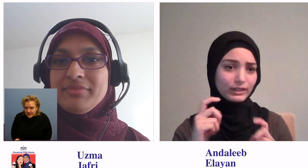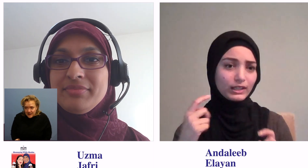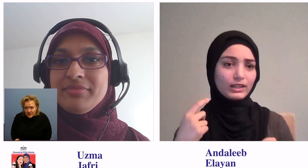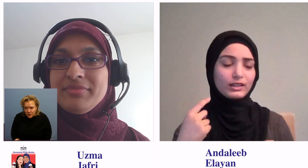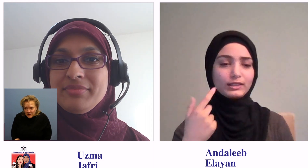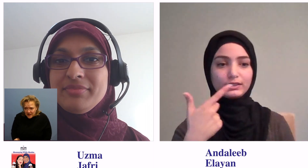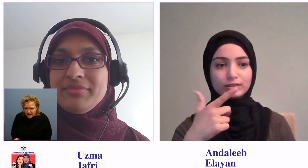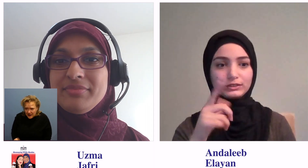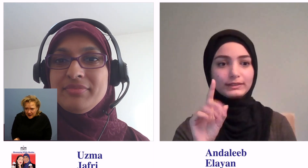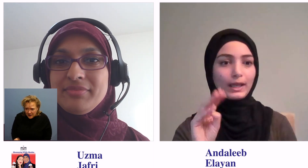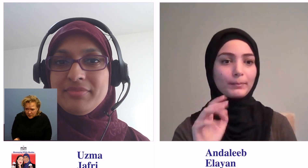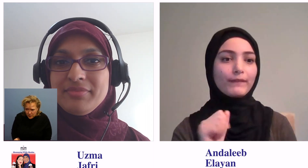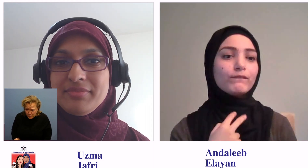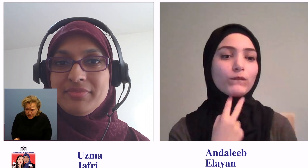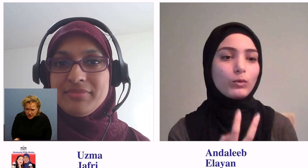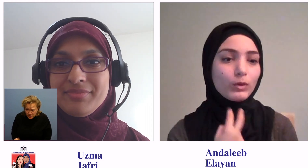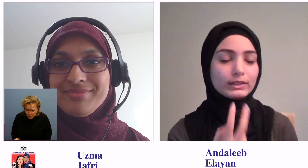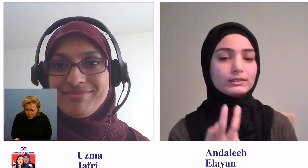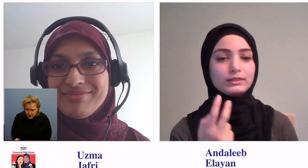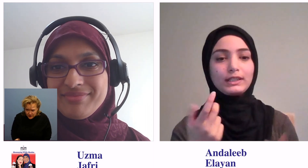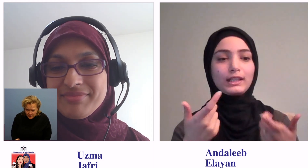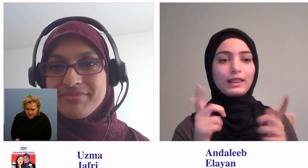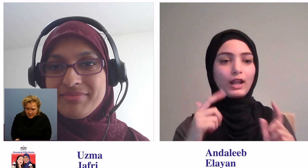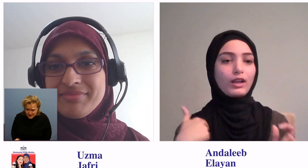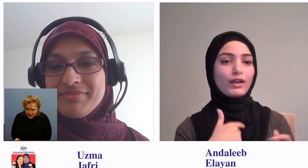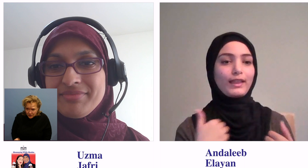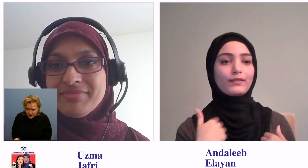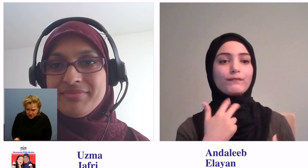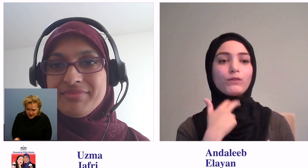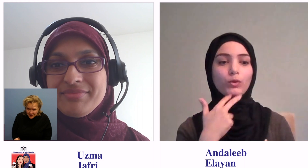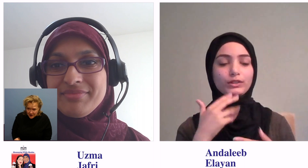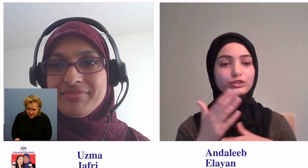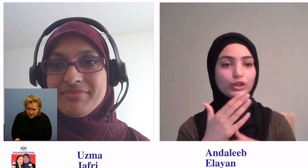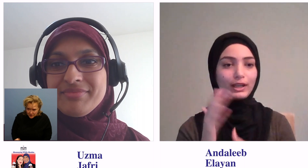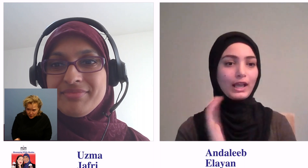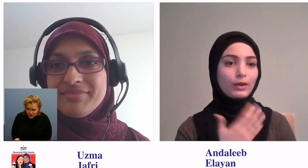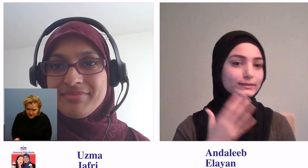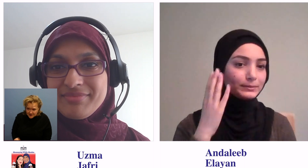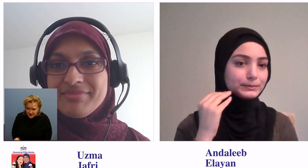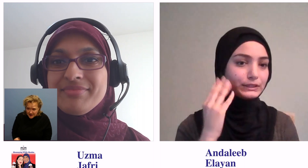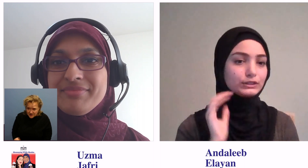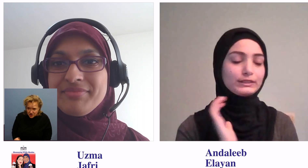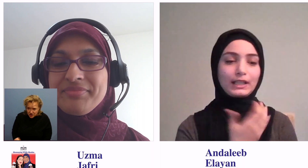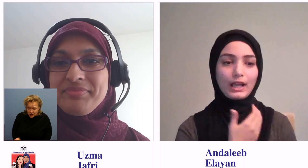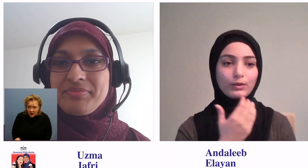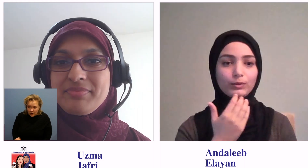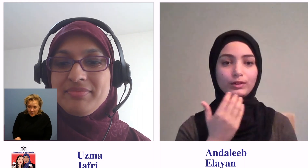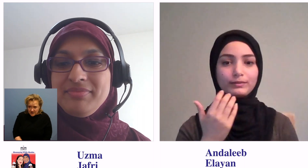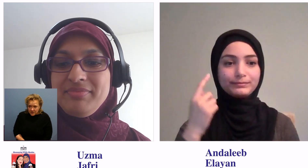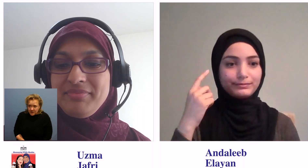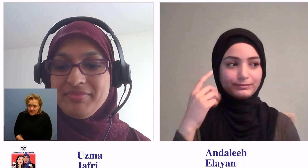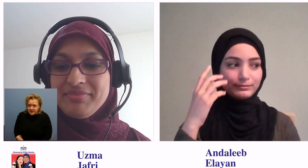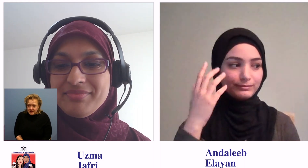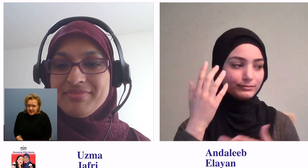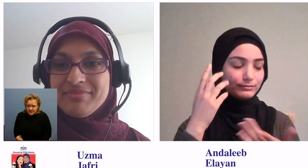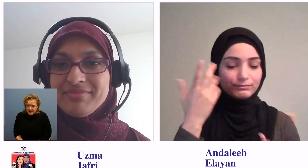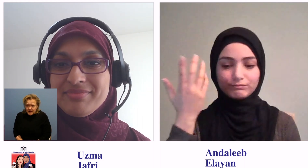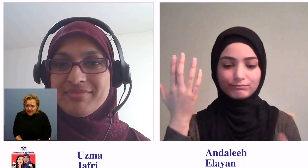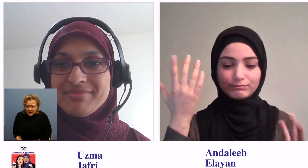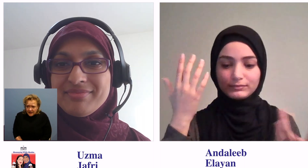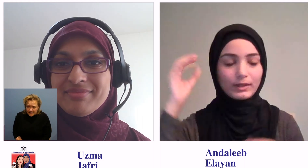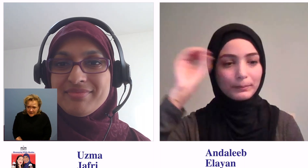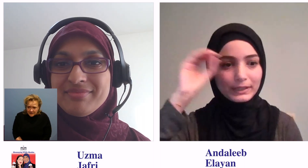Yes. And I want to say that I appreciate you giving myself and GDM the voice today to share our experiences